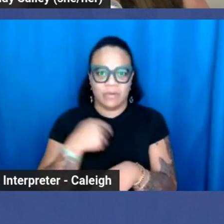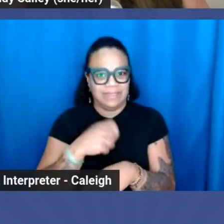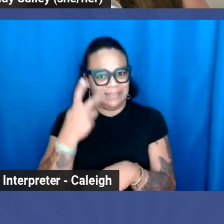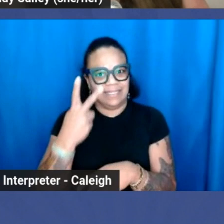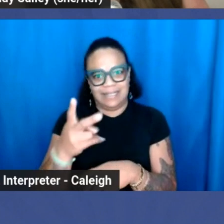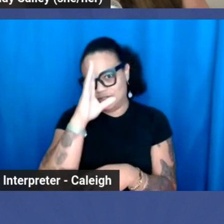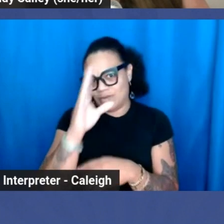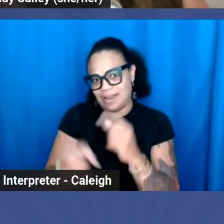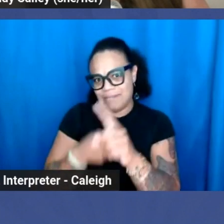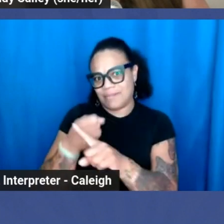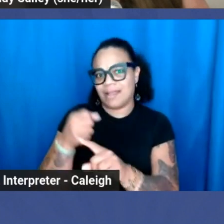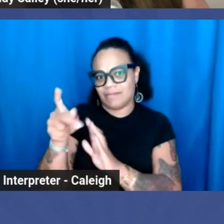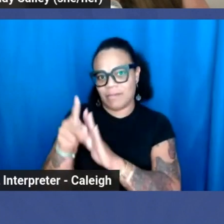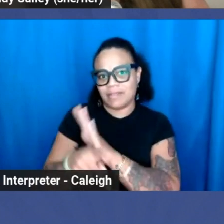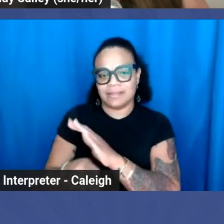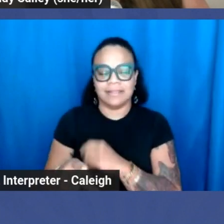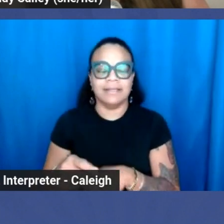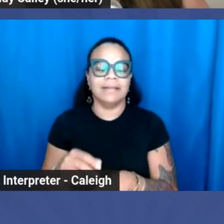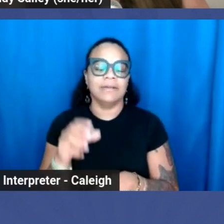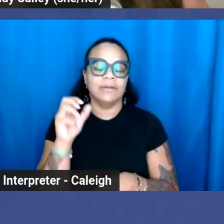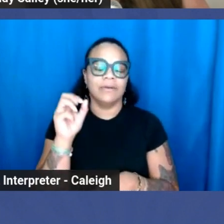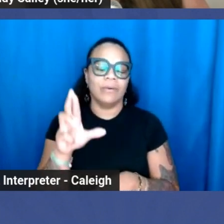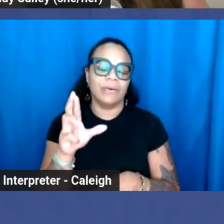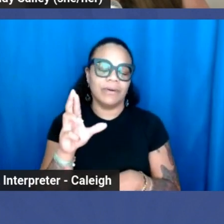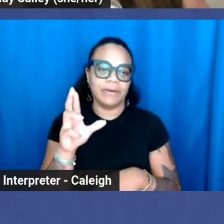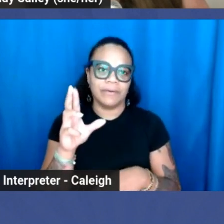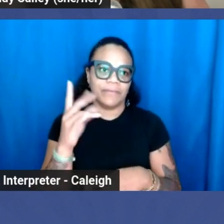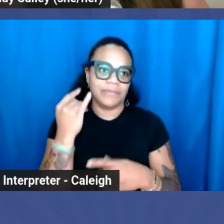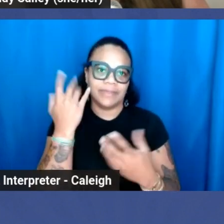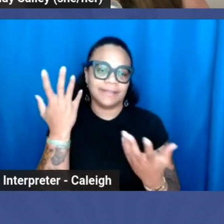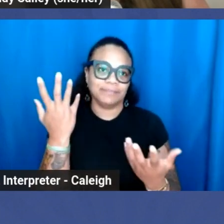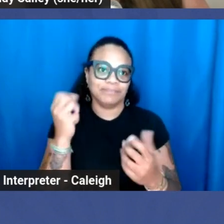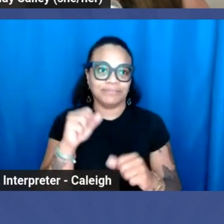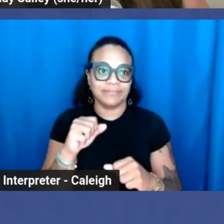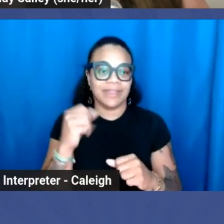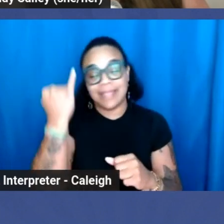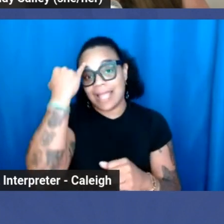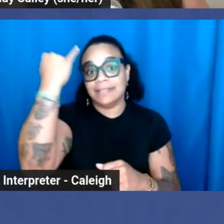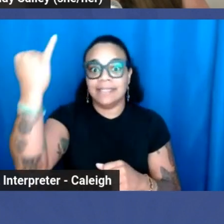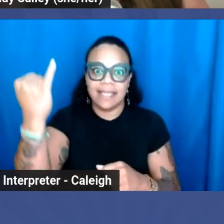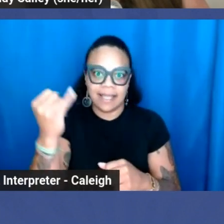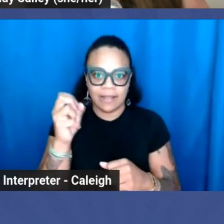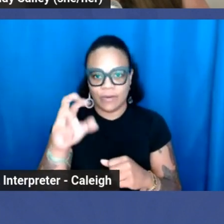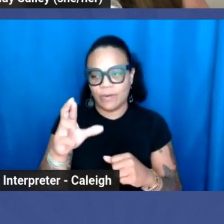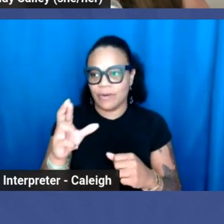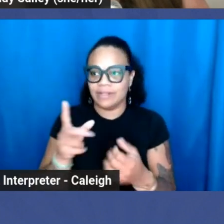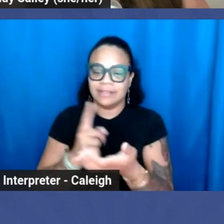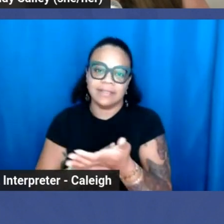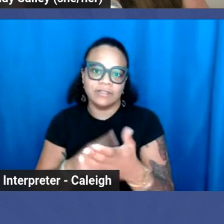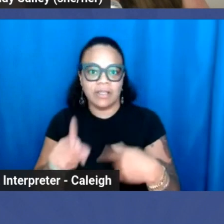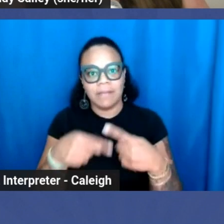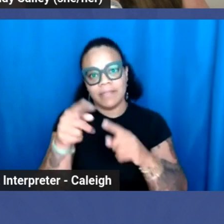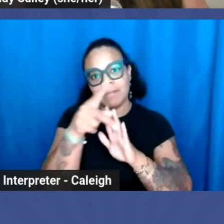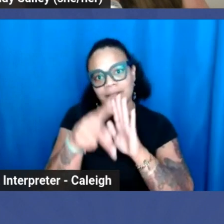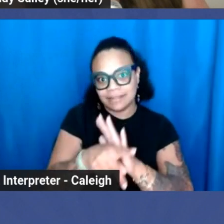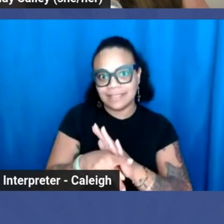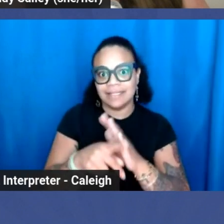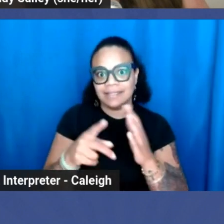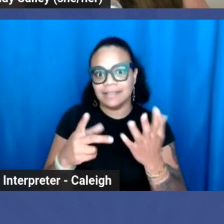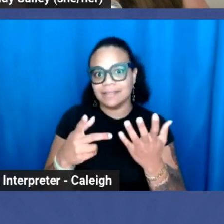these policies, or the, you know, the idea or the talk about these policies coming into